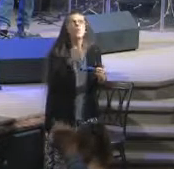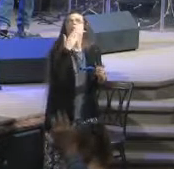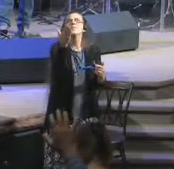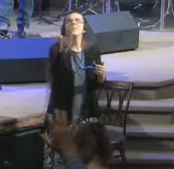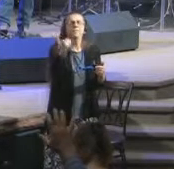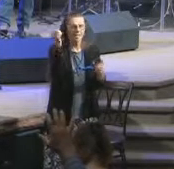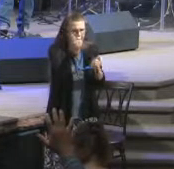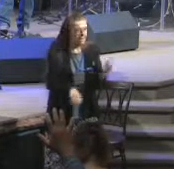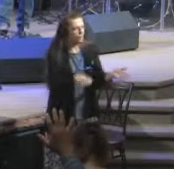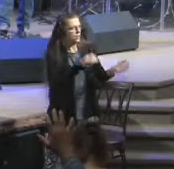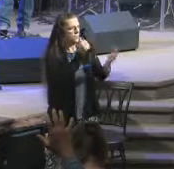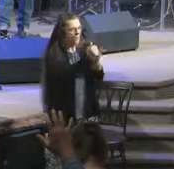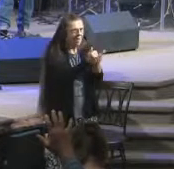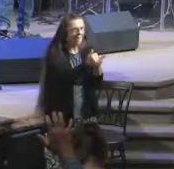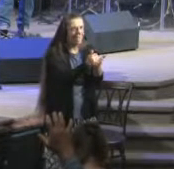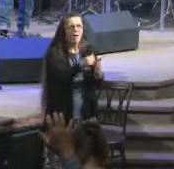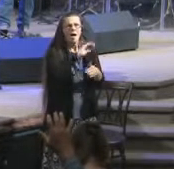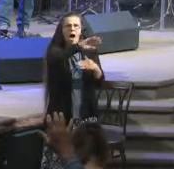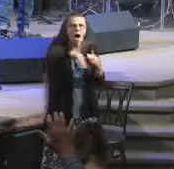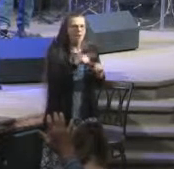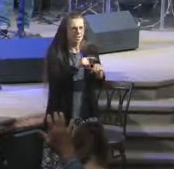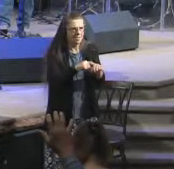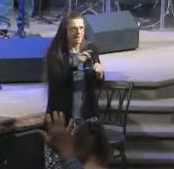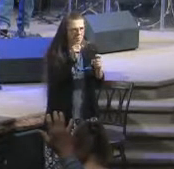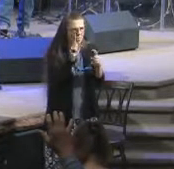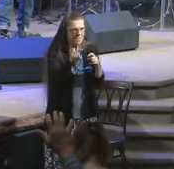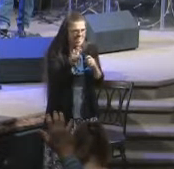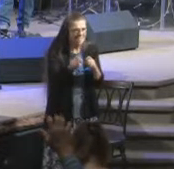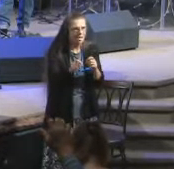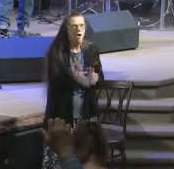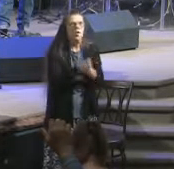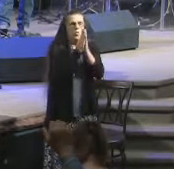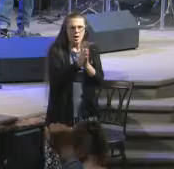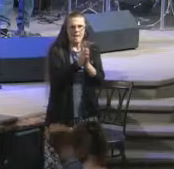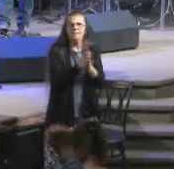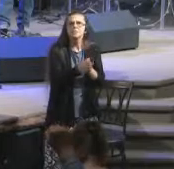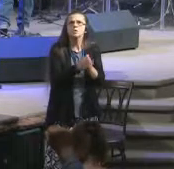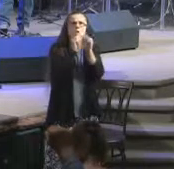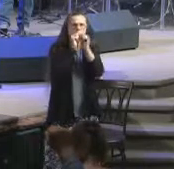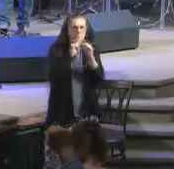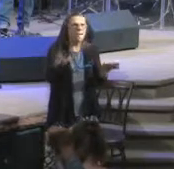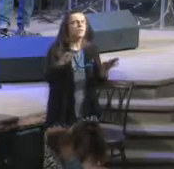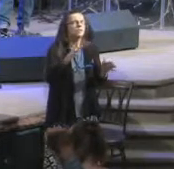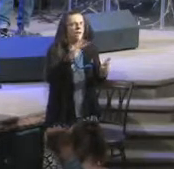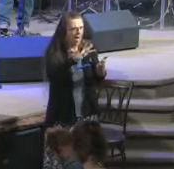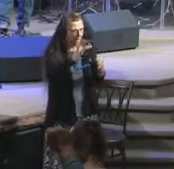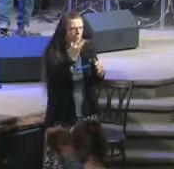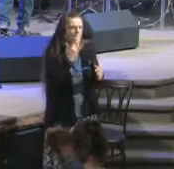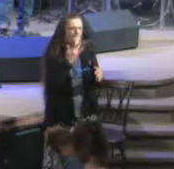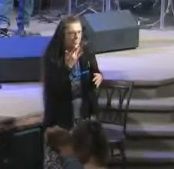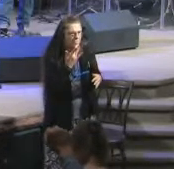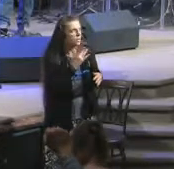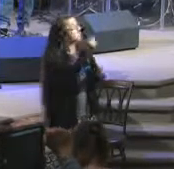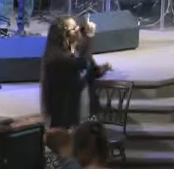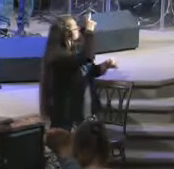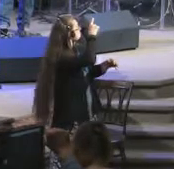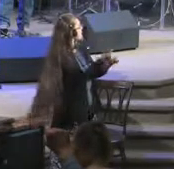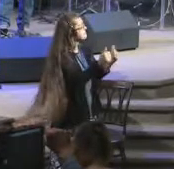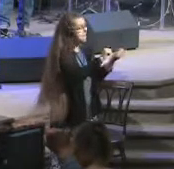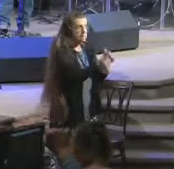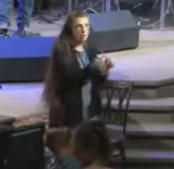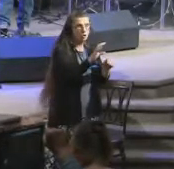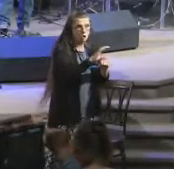an ever-present help in our time of need. God, we're asking this morning for your special blessing and your favor upon the Traskwood Missionary Baptist